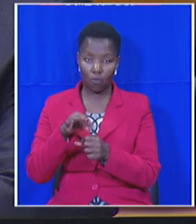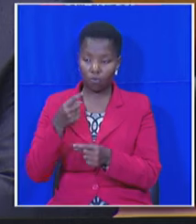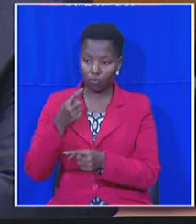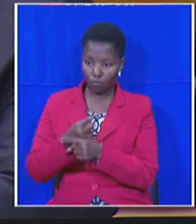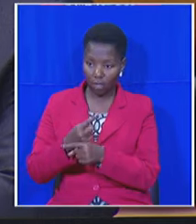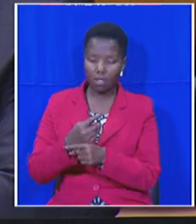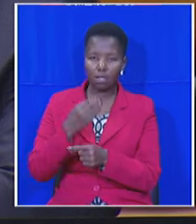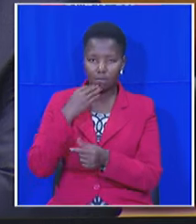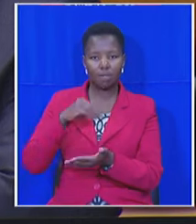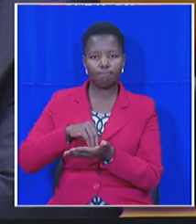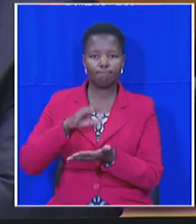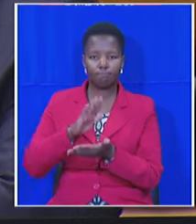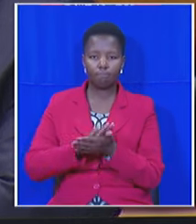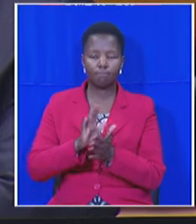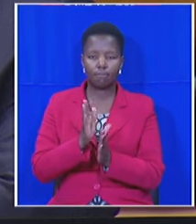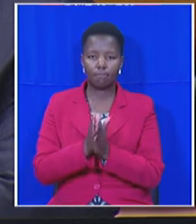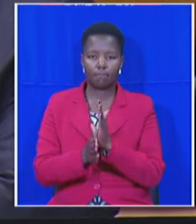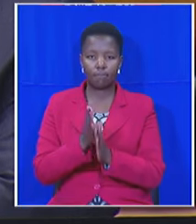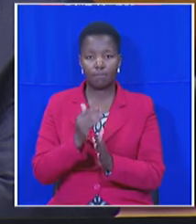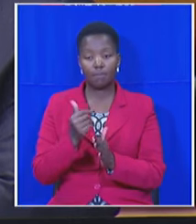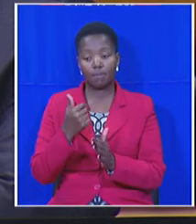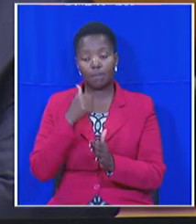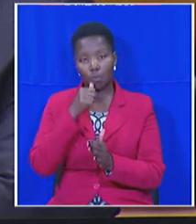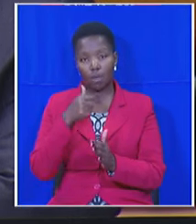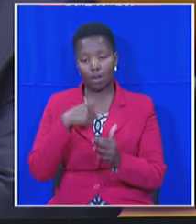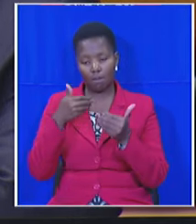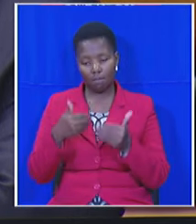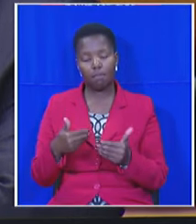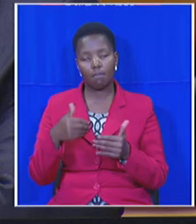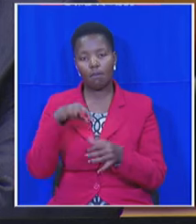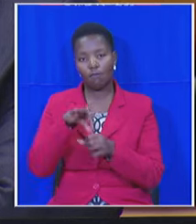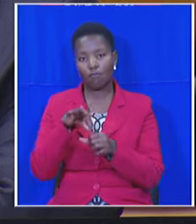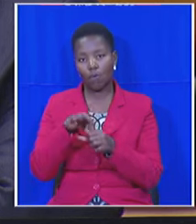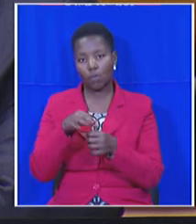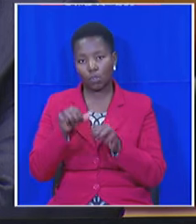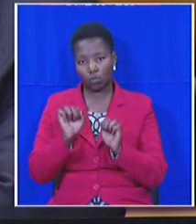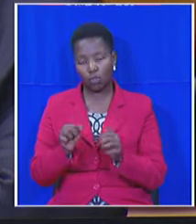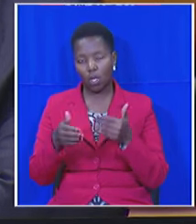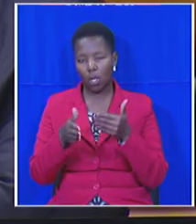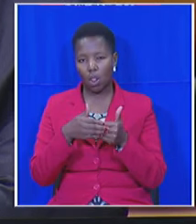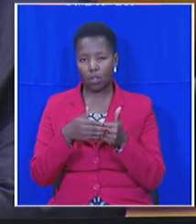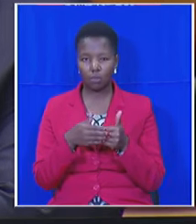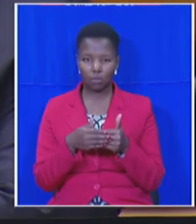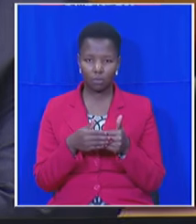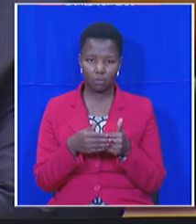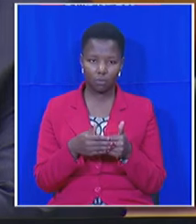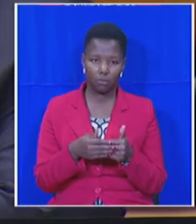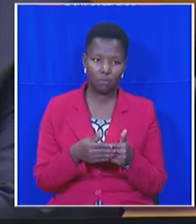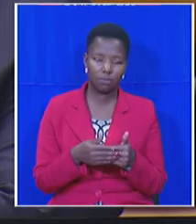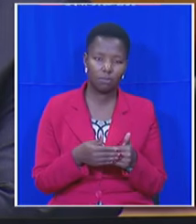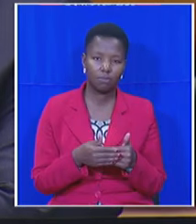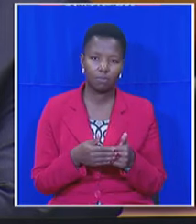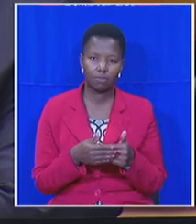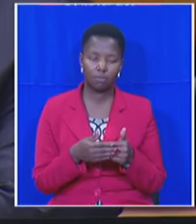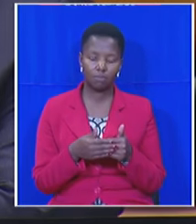button. The last button pressed will be recorded as the member's vote when the voting session is closed by the chair.